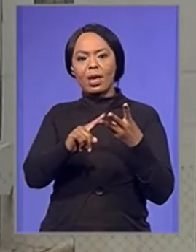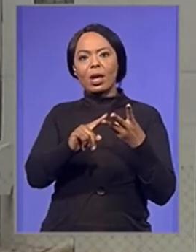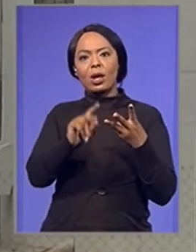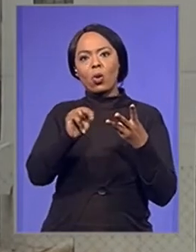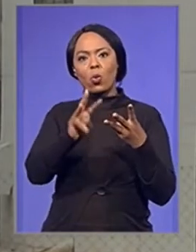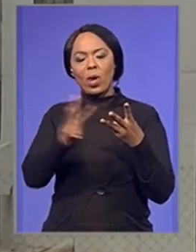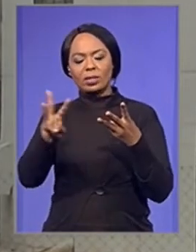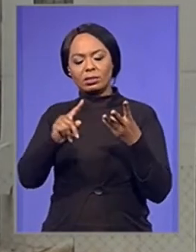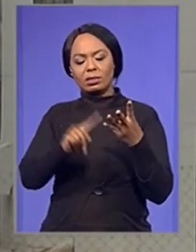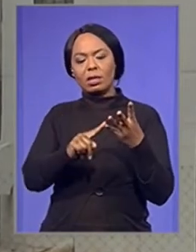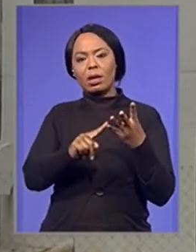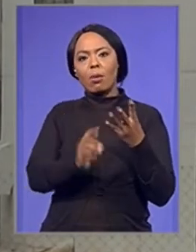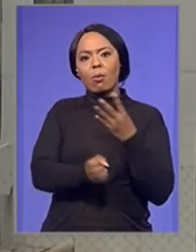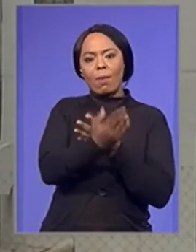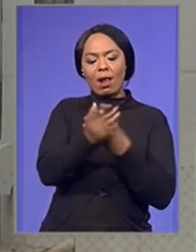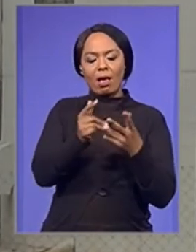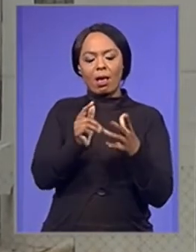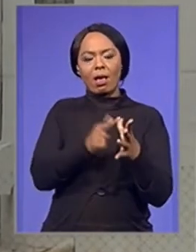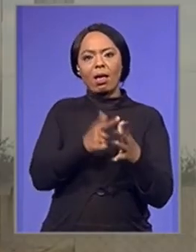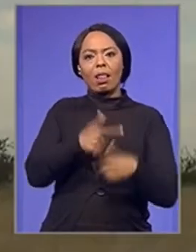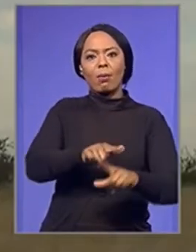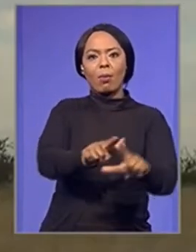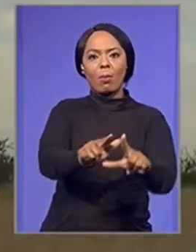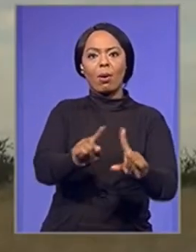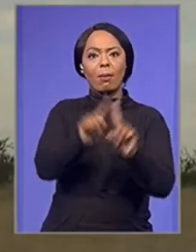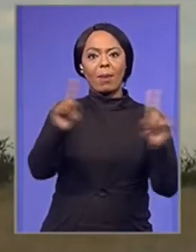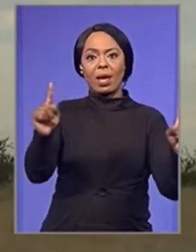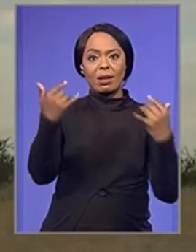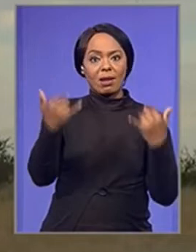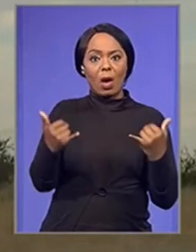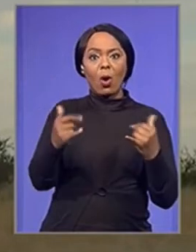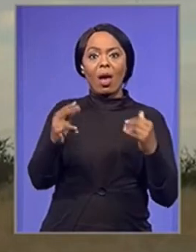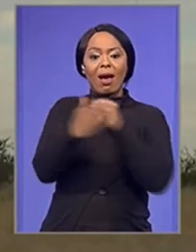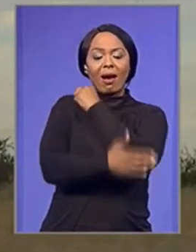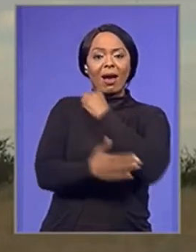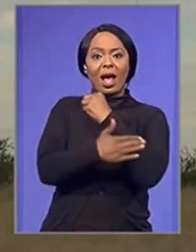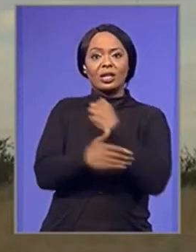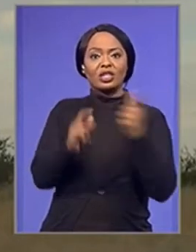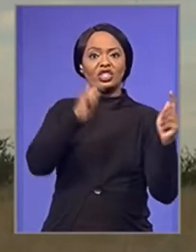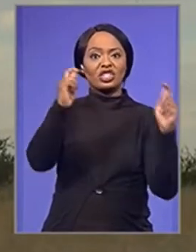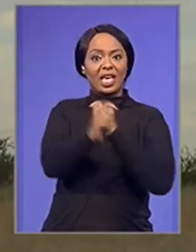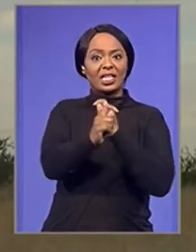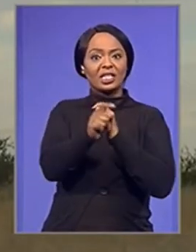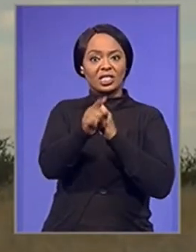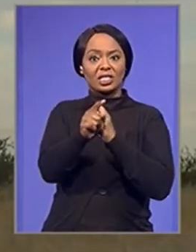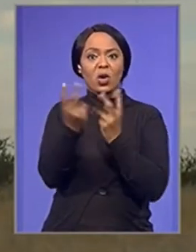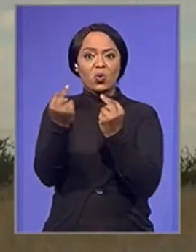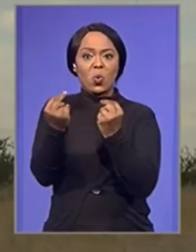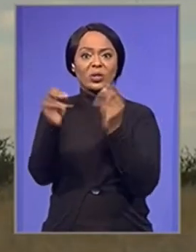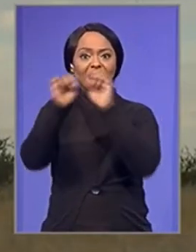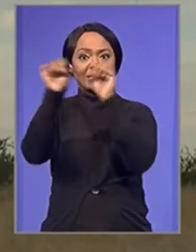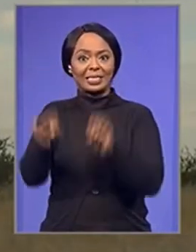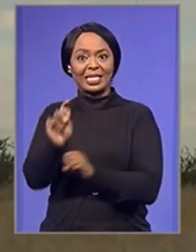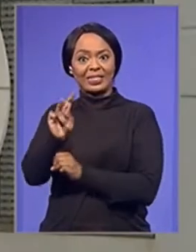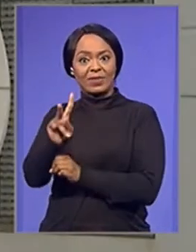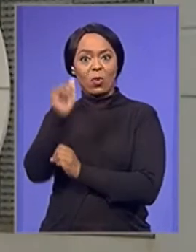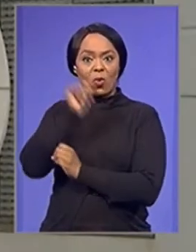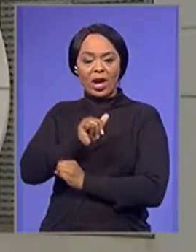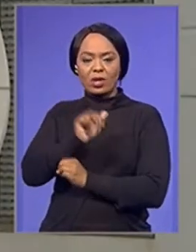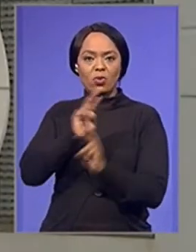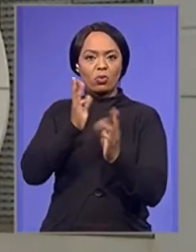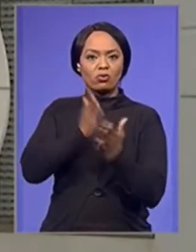Limpopo. Le ha o le jwalo ha o so hlake hore naha e tla tima mokgwa wa kgale wa kgaso neng ka ha taba ena e ntse mamelwa